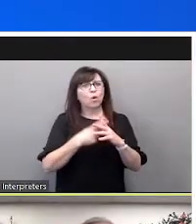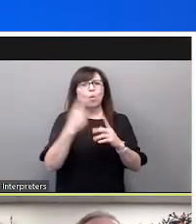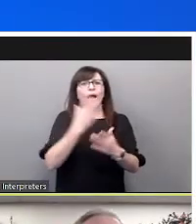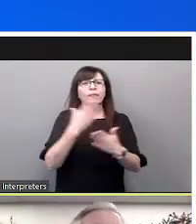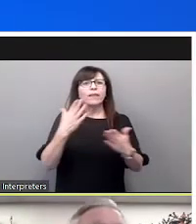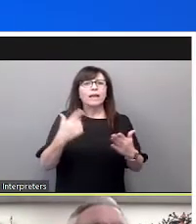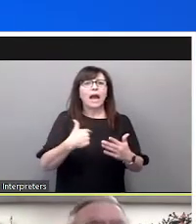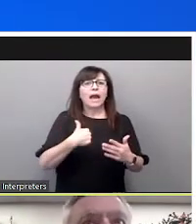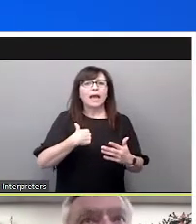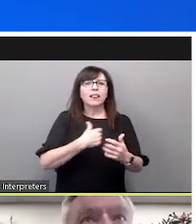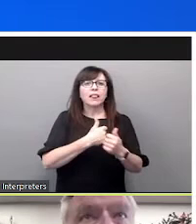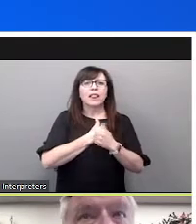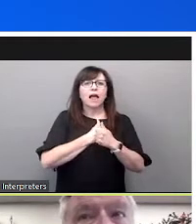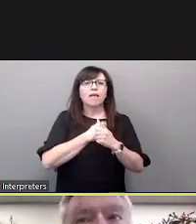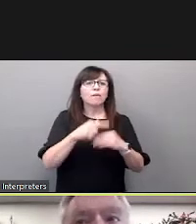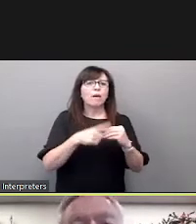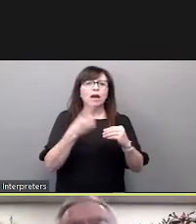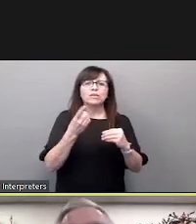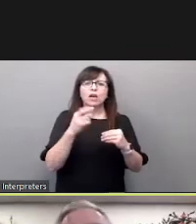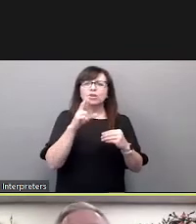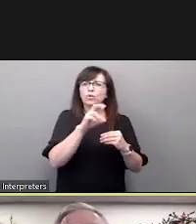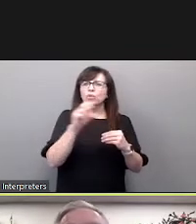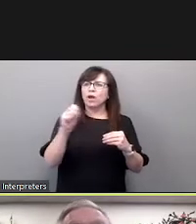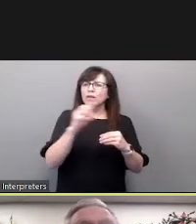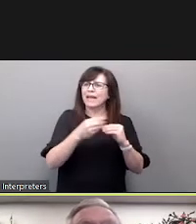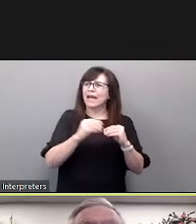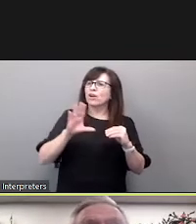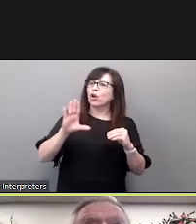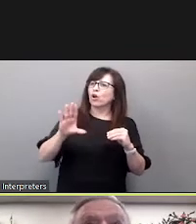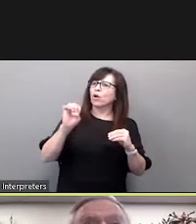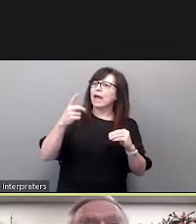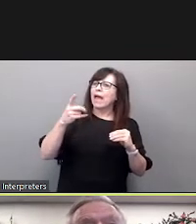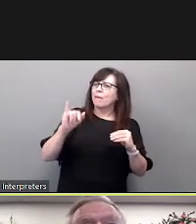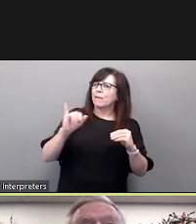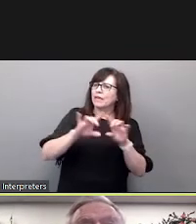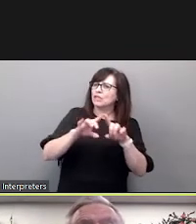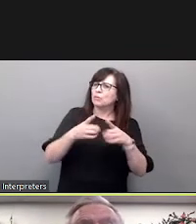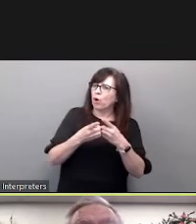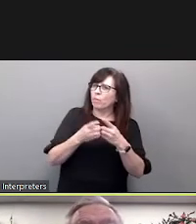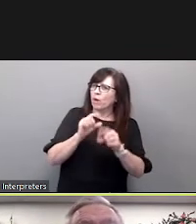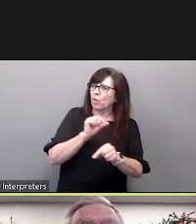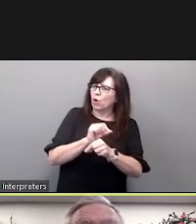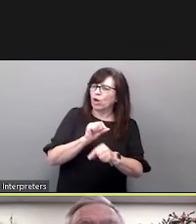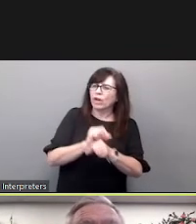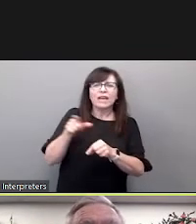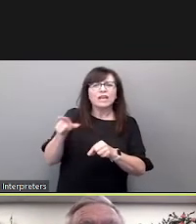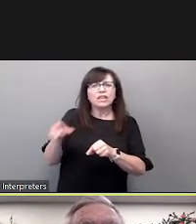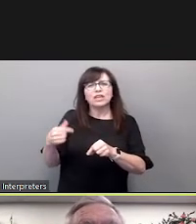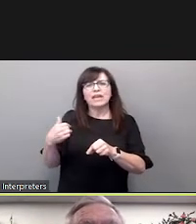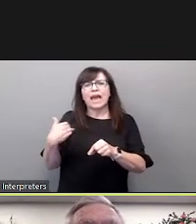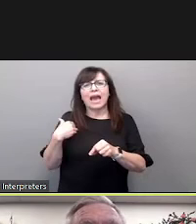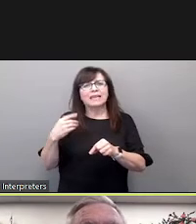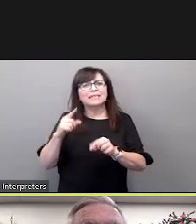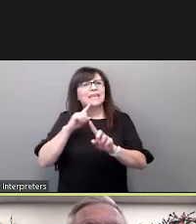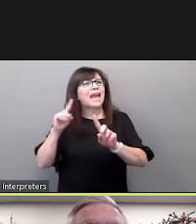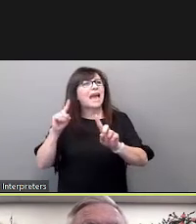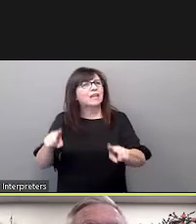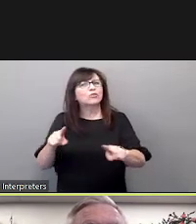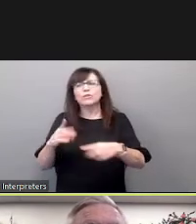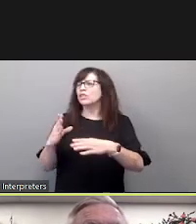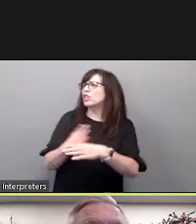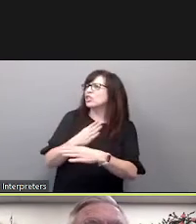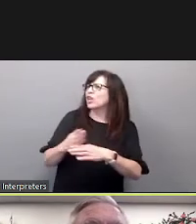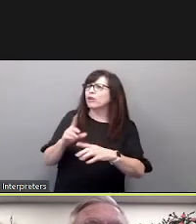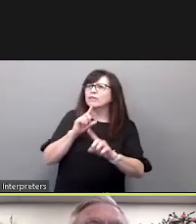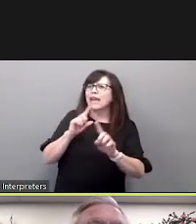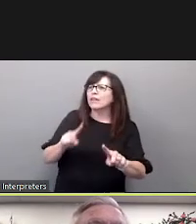Dr. Ross and her work with the Epi department is, like, she already has put the answers to almost every person's questions online.